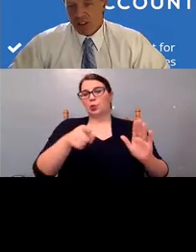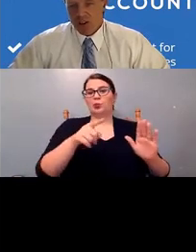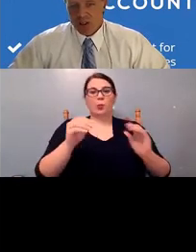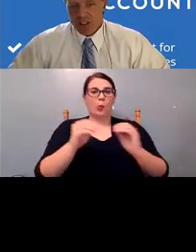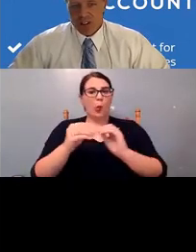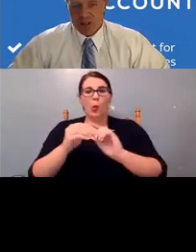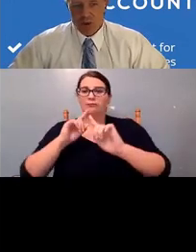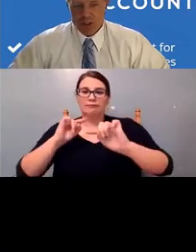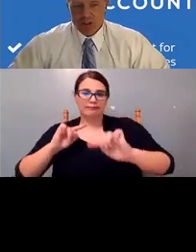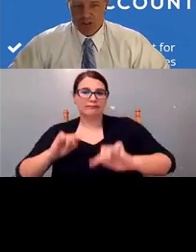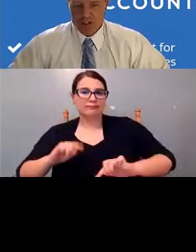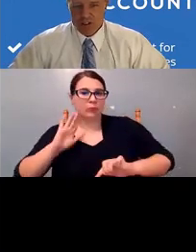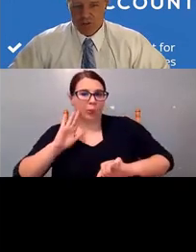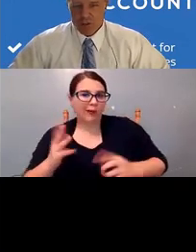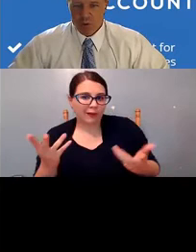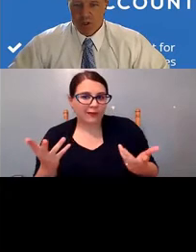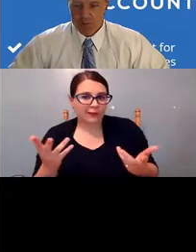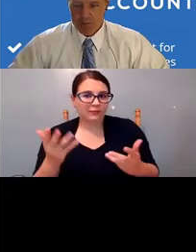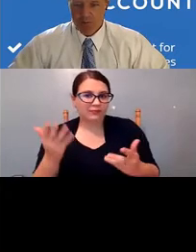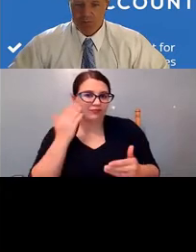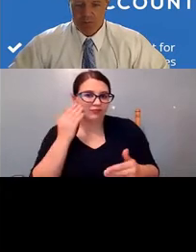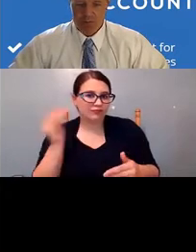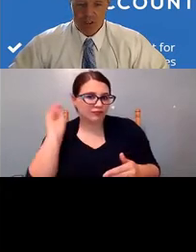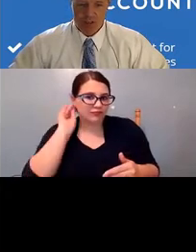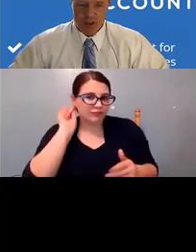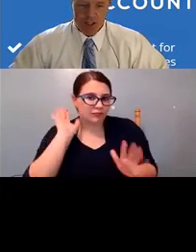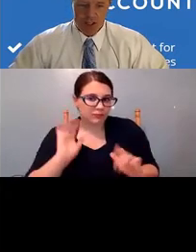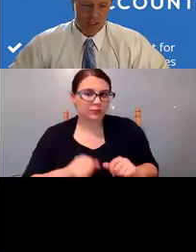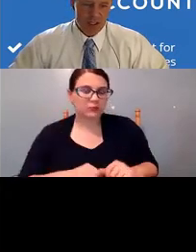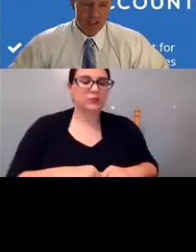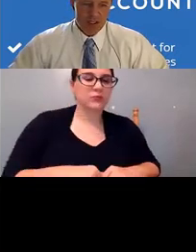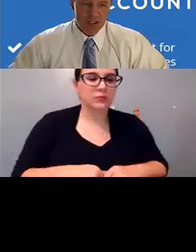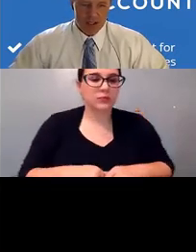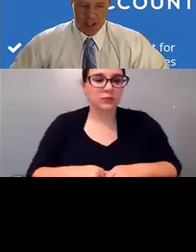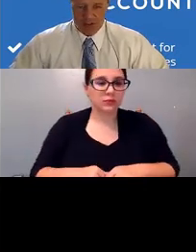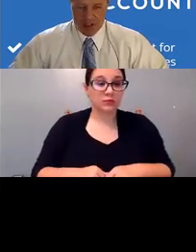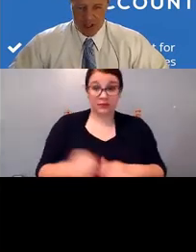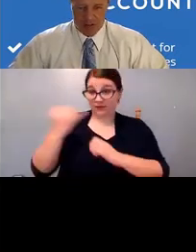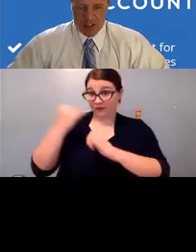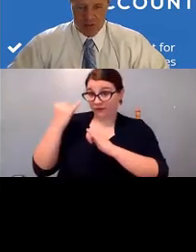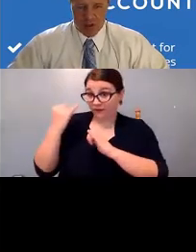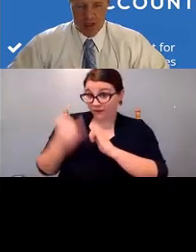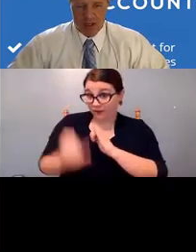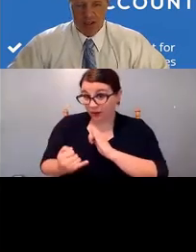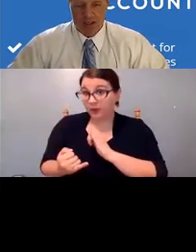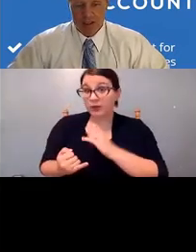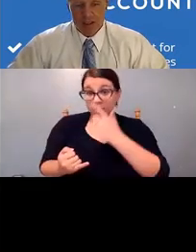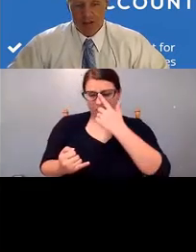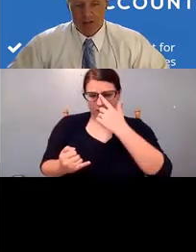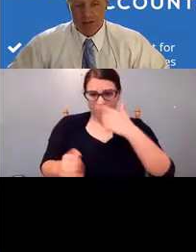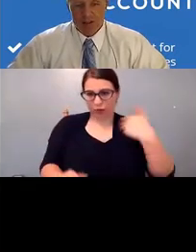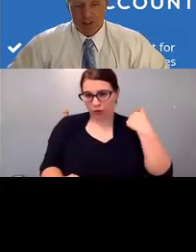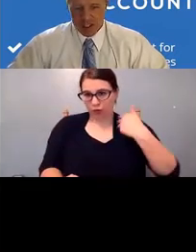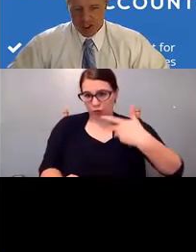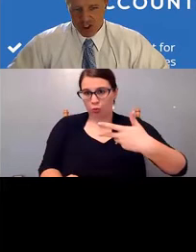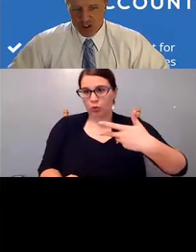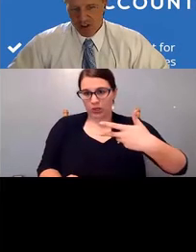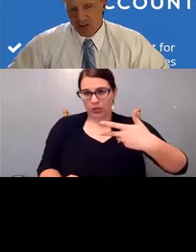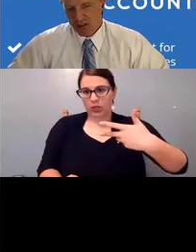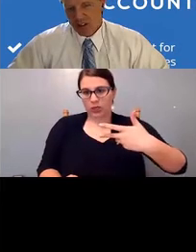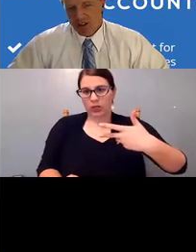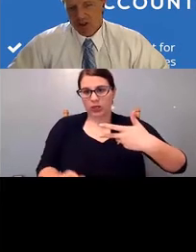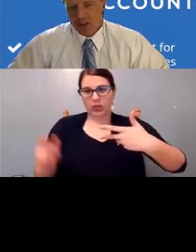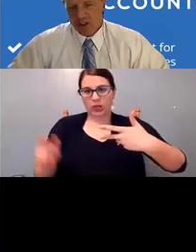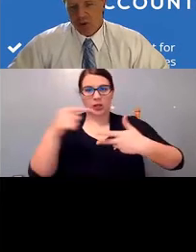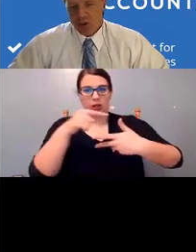occurrence that you'll need to input into the system as well. Finally, out of these three main selections